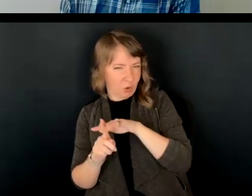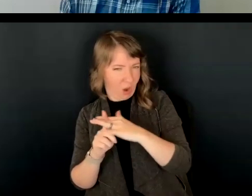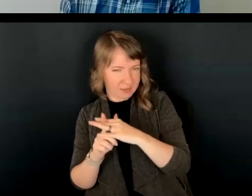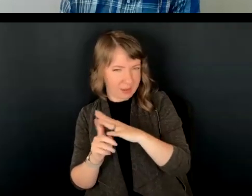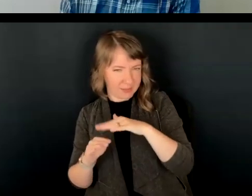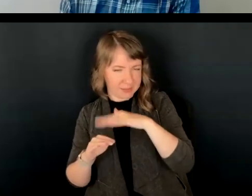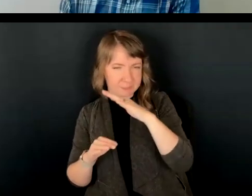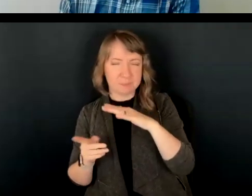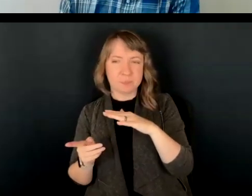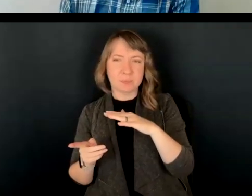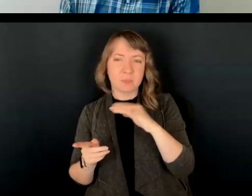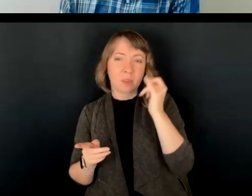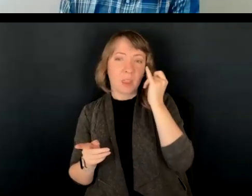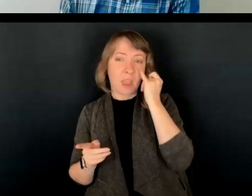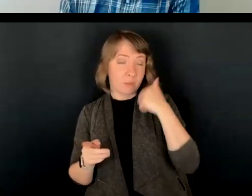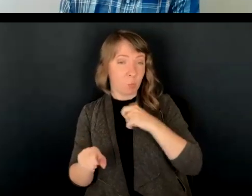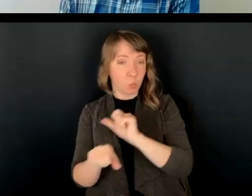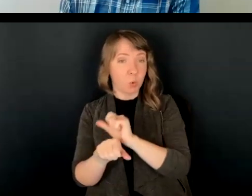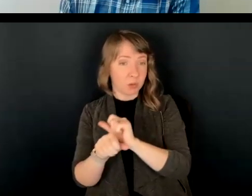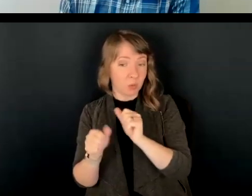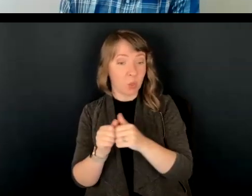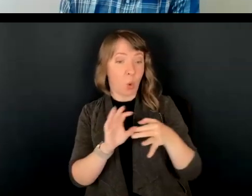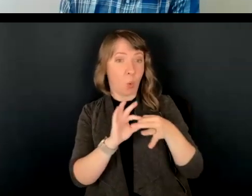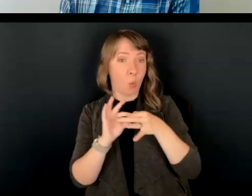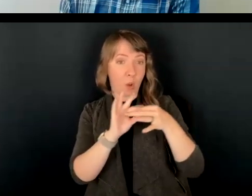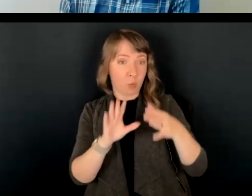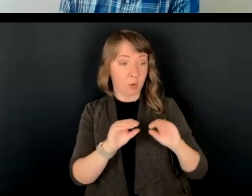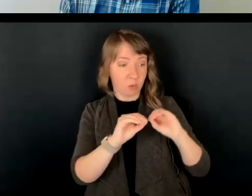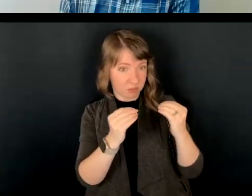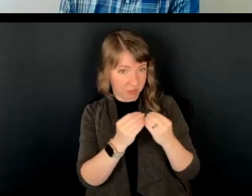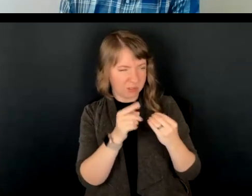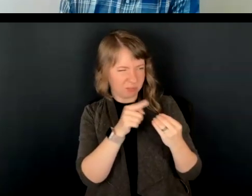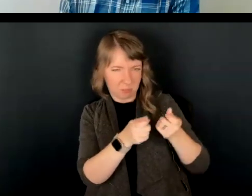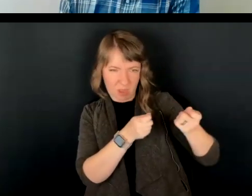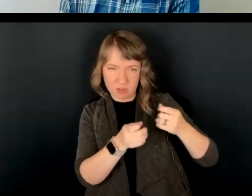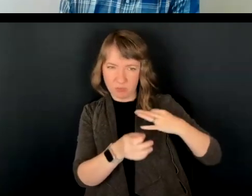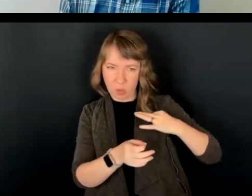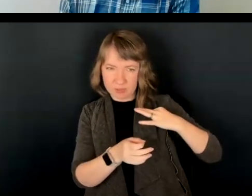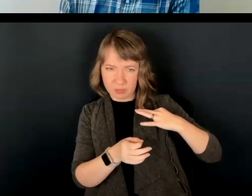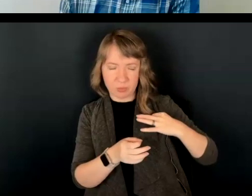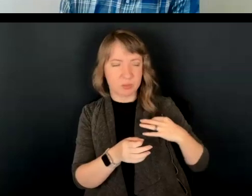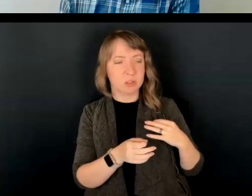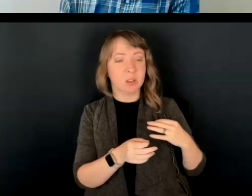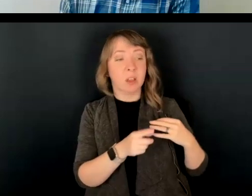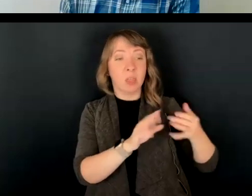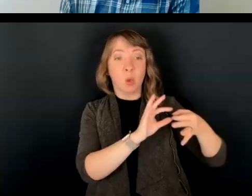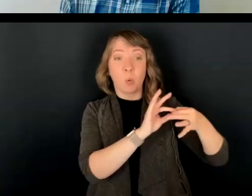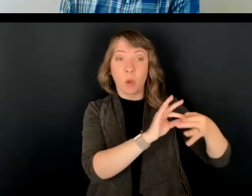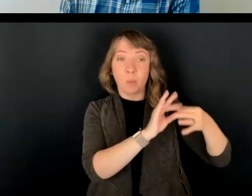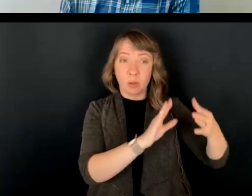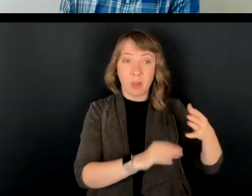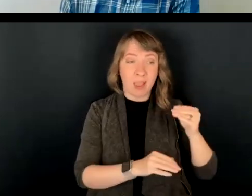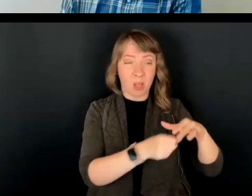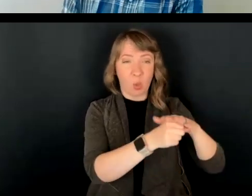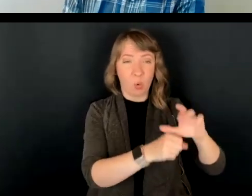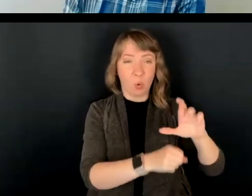is working with a cooperator organization that manages volunteers. The cooperator and the local ranger district are interested